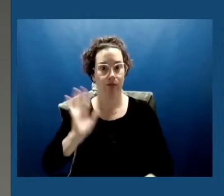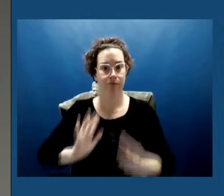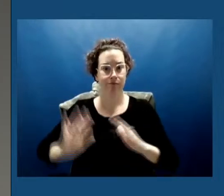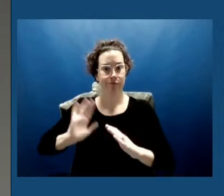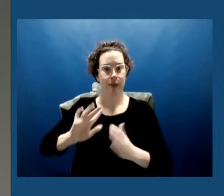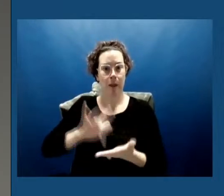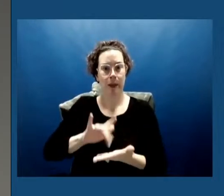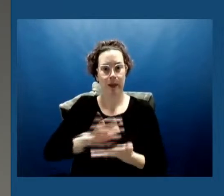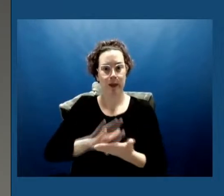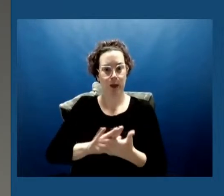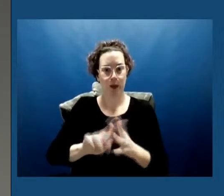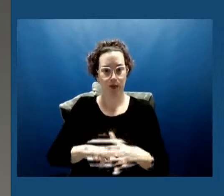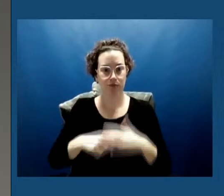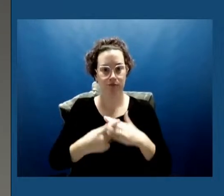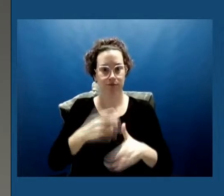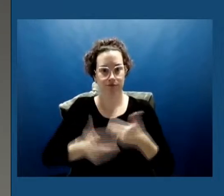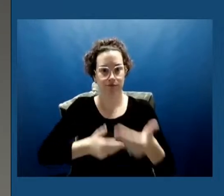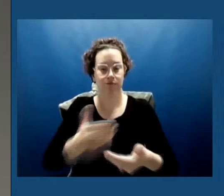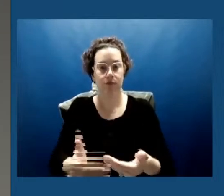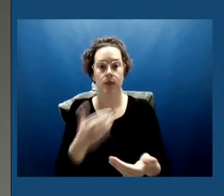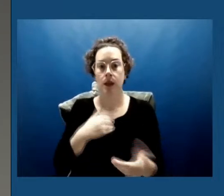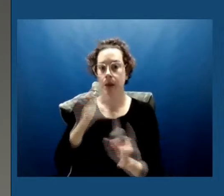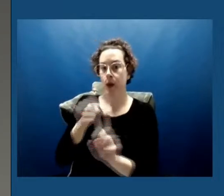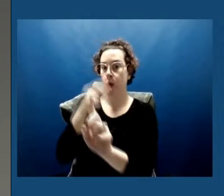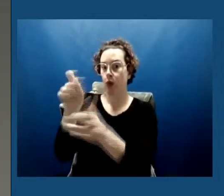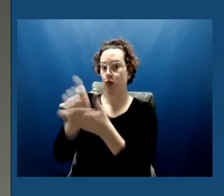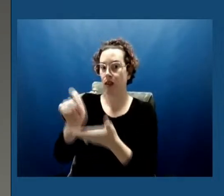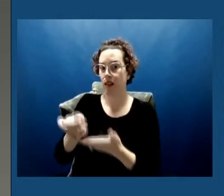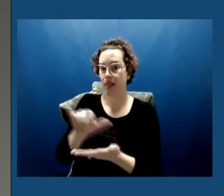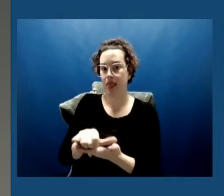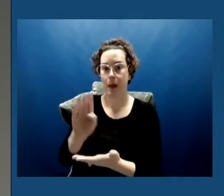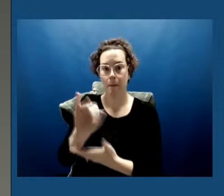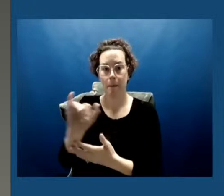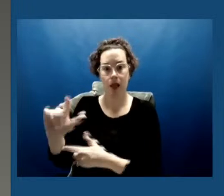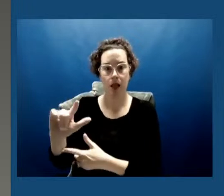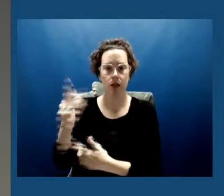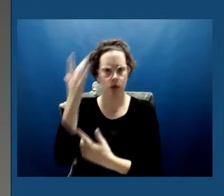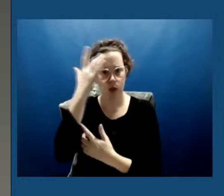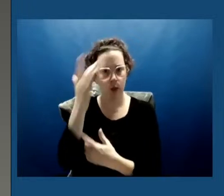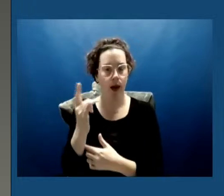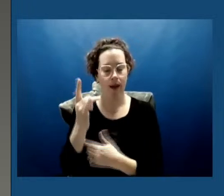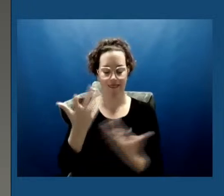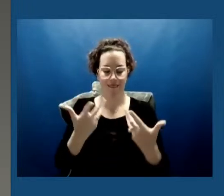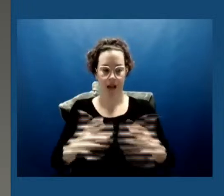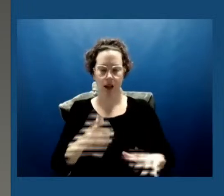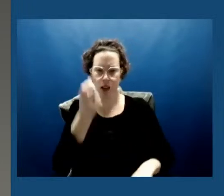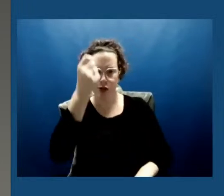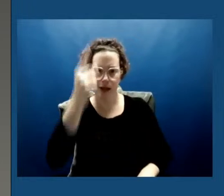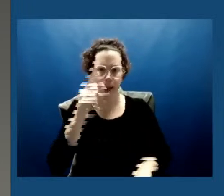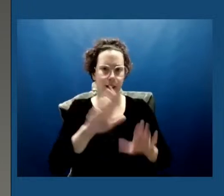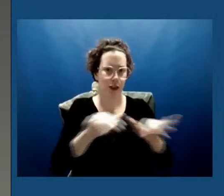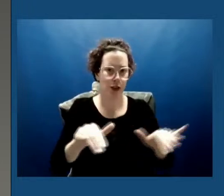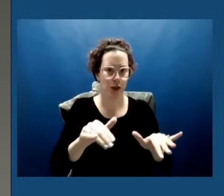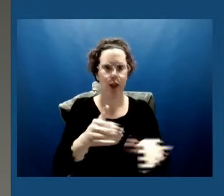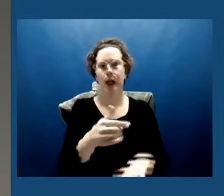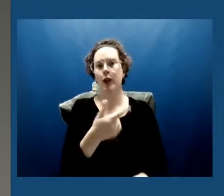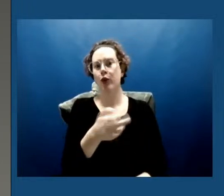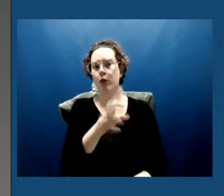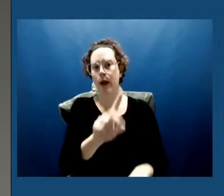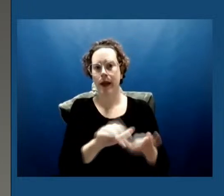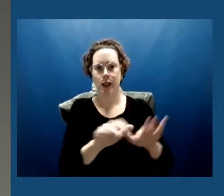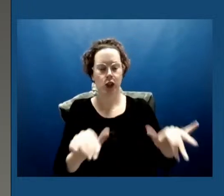my goals when writing CHIPS and Science was to finally put an end to the days of our children and grandchildren leaving the community because there were